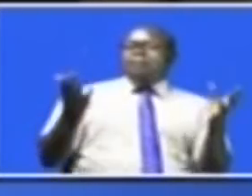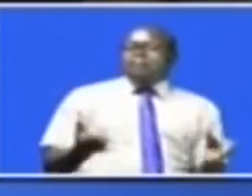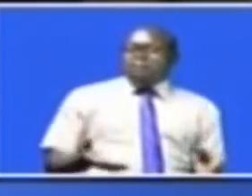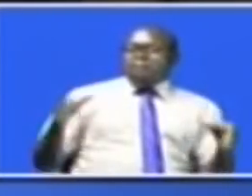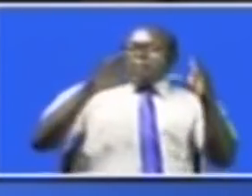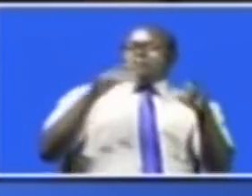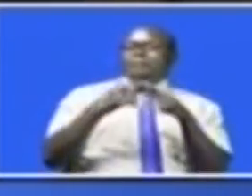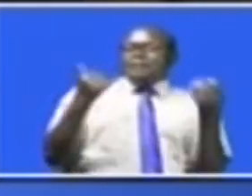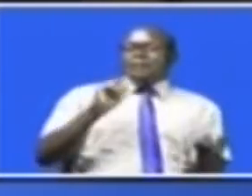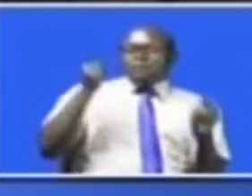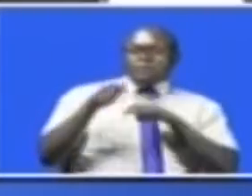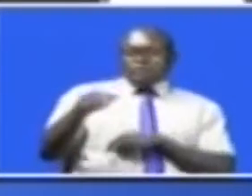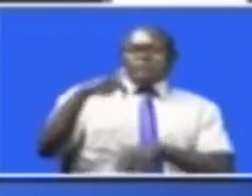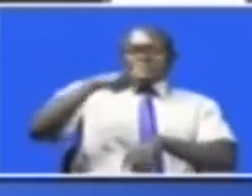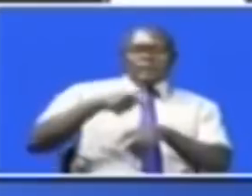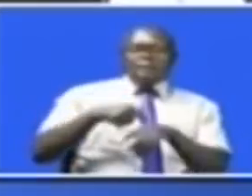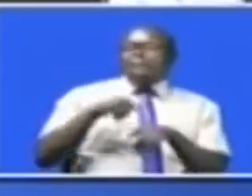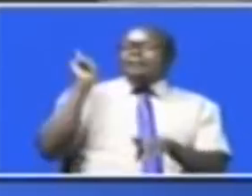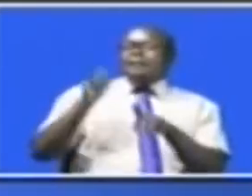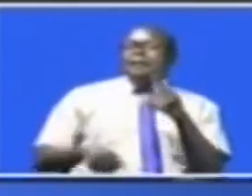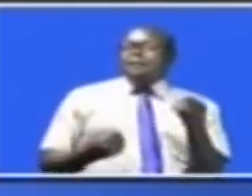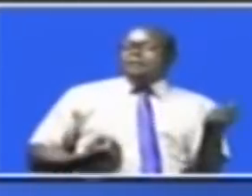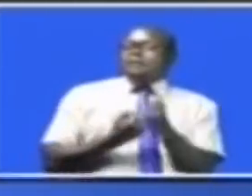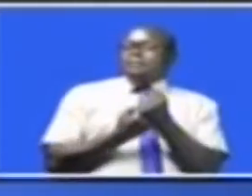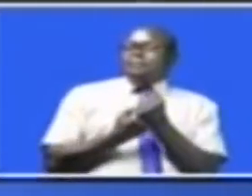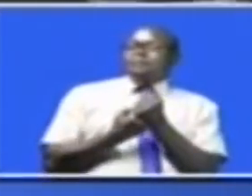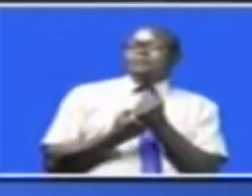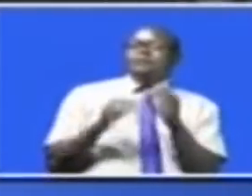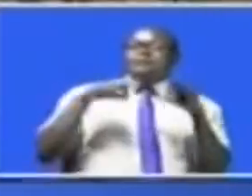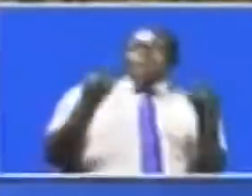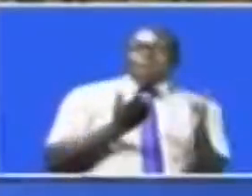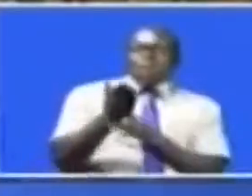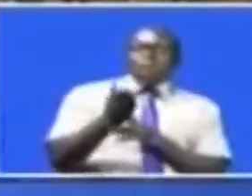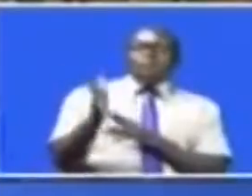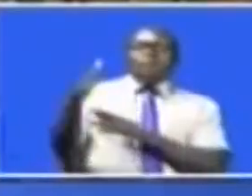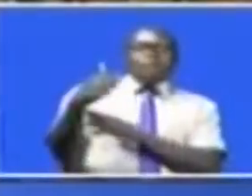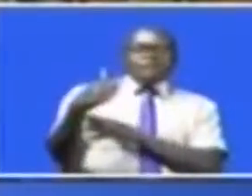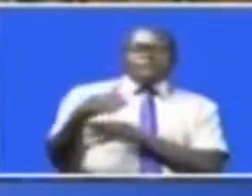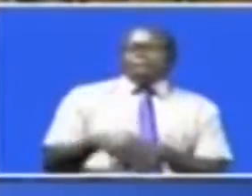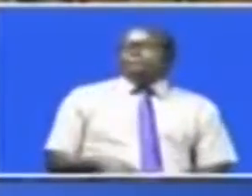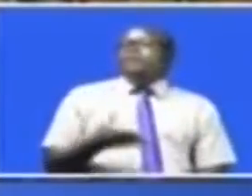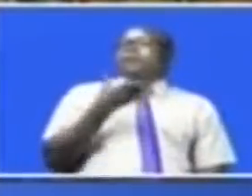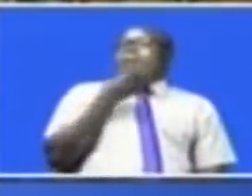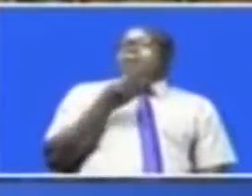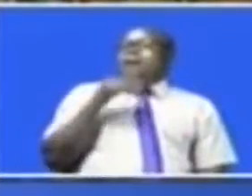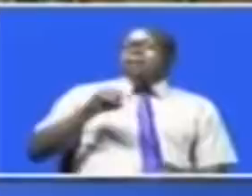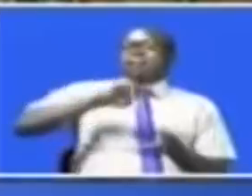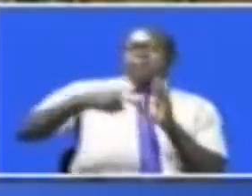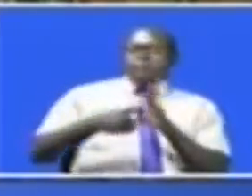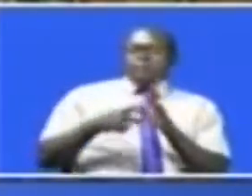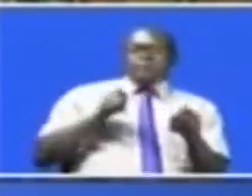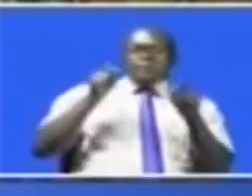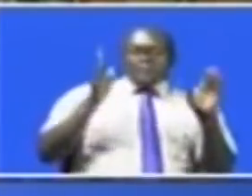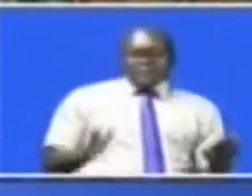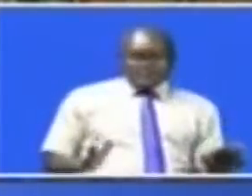fishmongers, but turned to this when the lake could no longer feed them and their families. Evelyn Ajuanga, project manager with